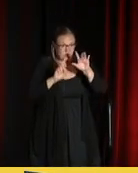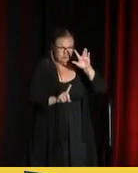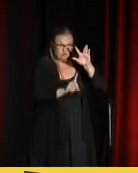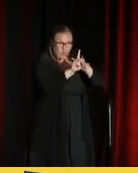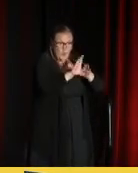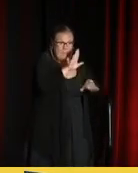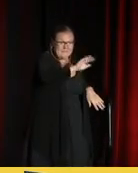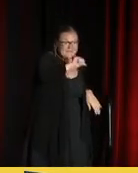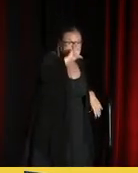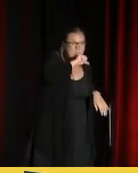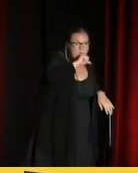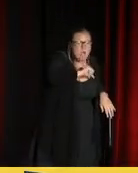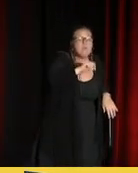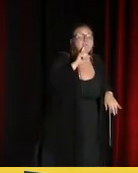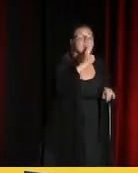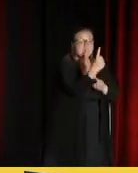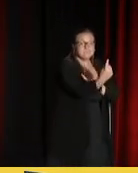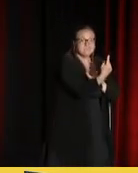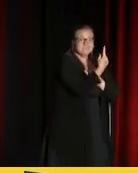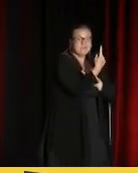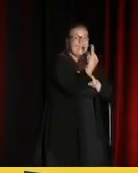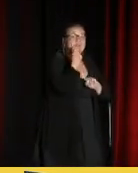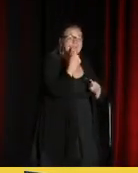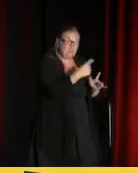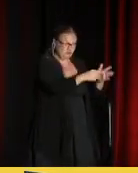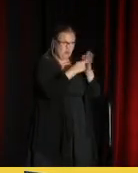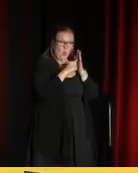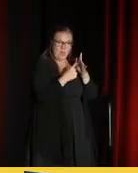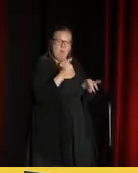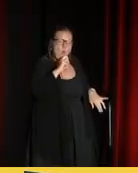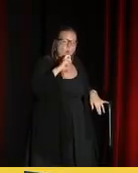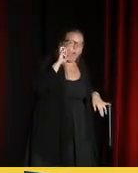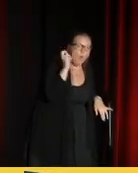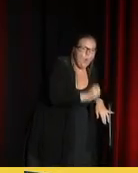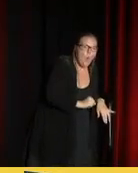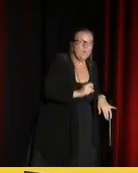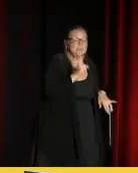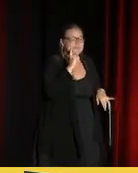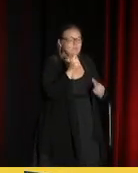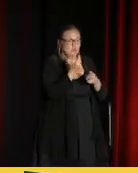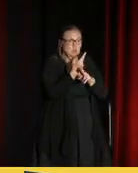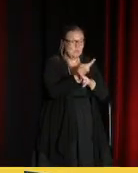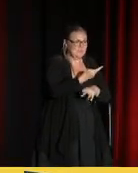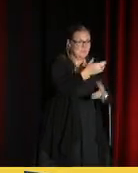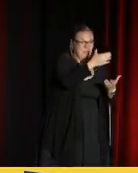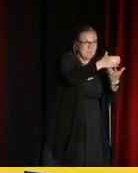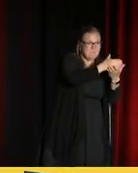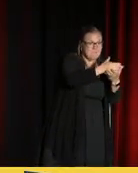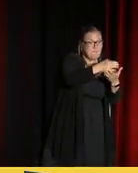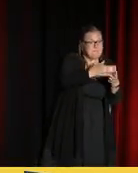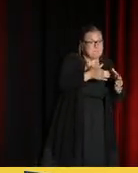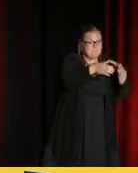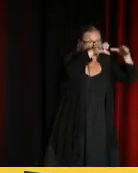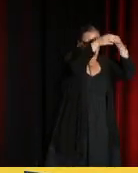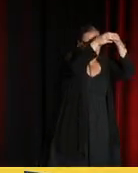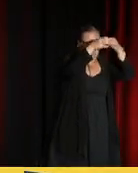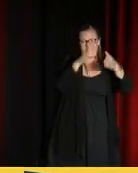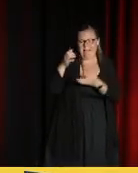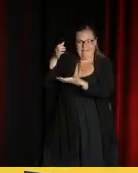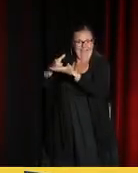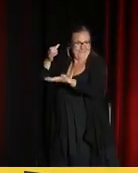story goes, he performed one of the oldest saloon tricks in the book, using a bottle and a glass. It's